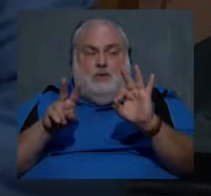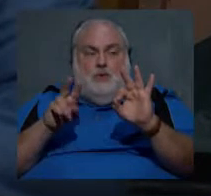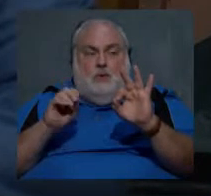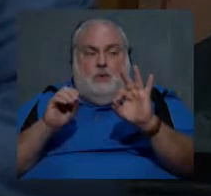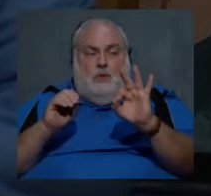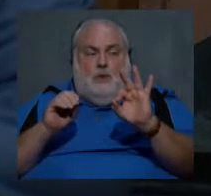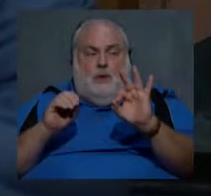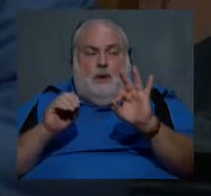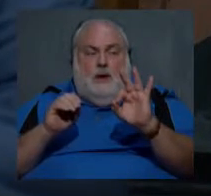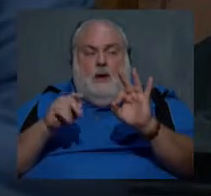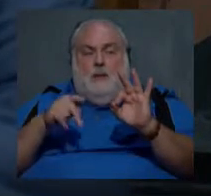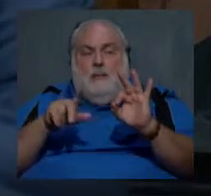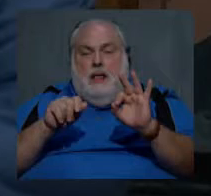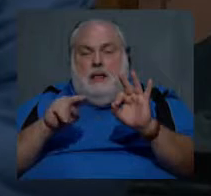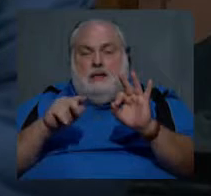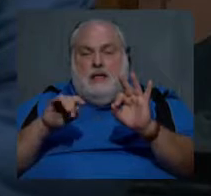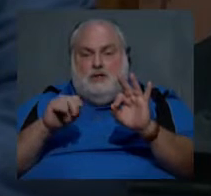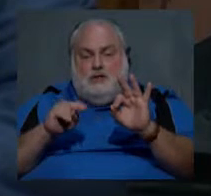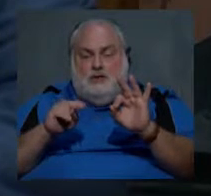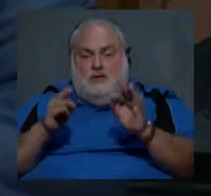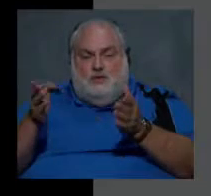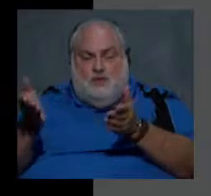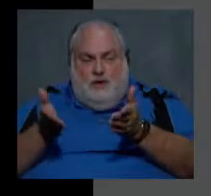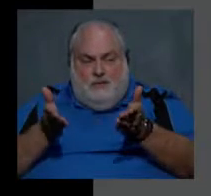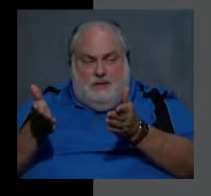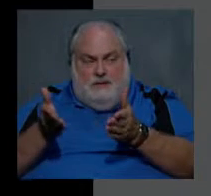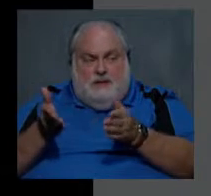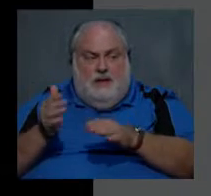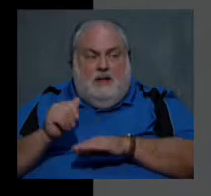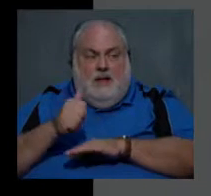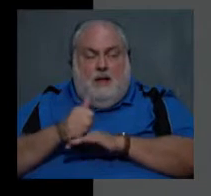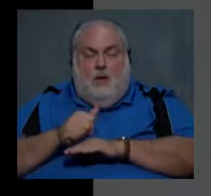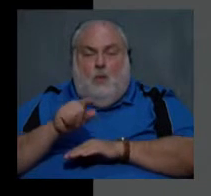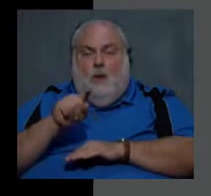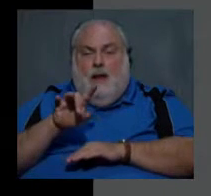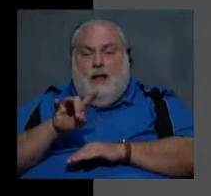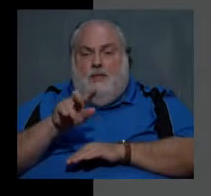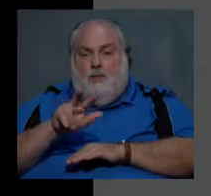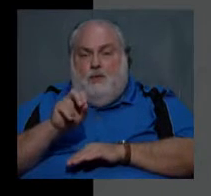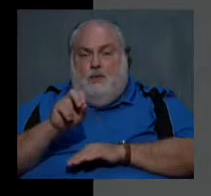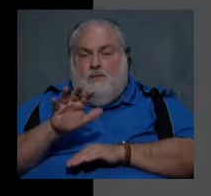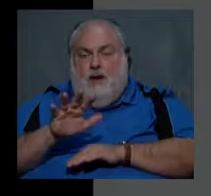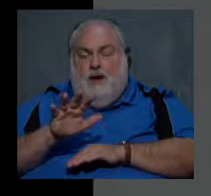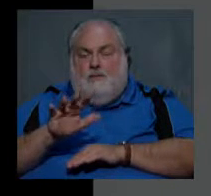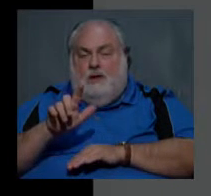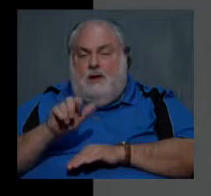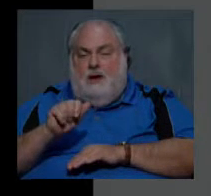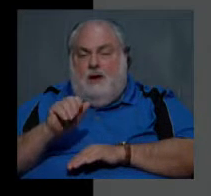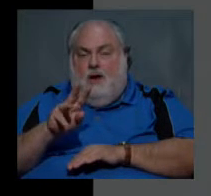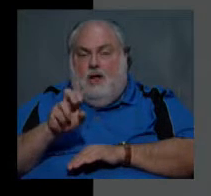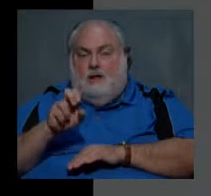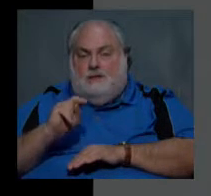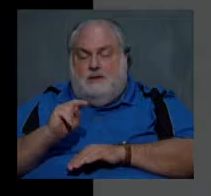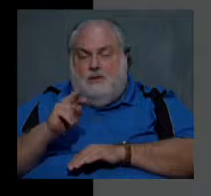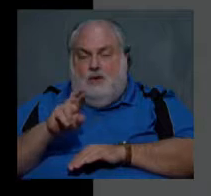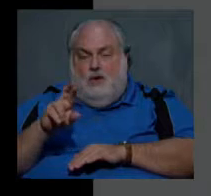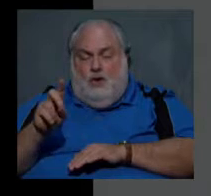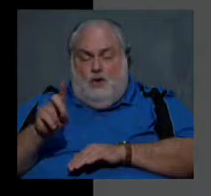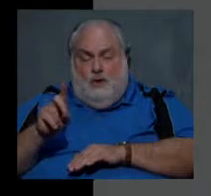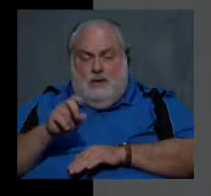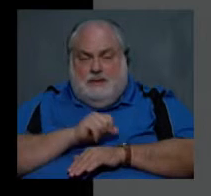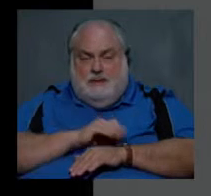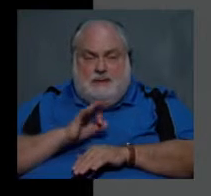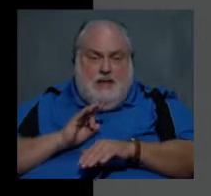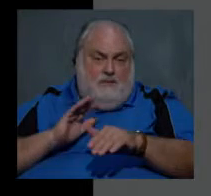Z-7200-E, Plantation Services, short form PDC, located at 18305 Lawson Road. Staff recommends approval of the